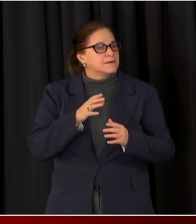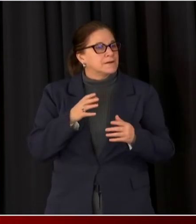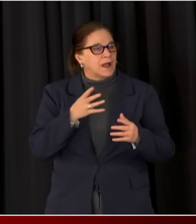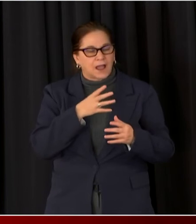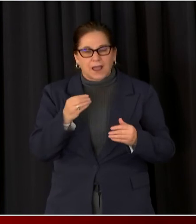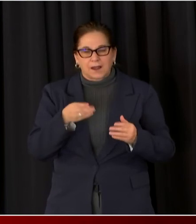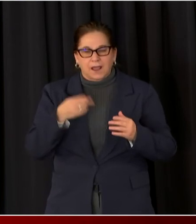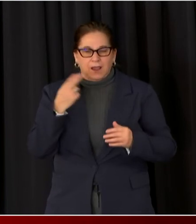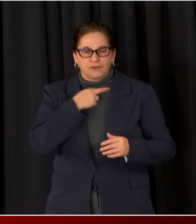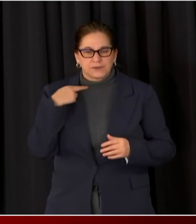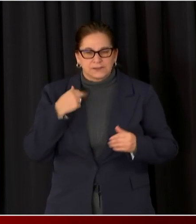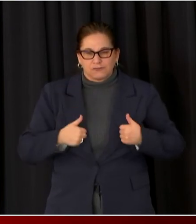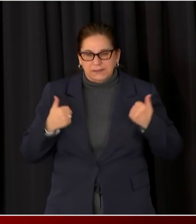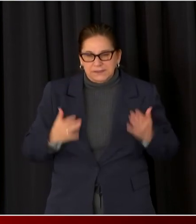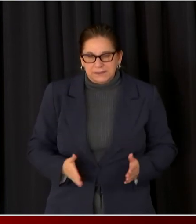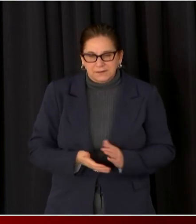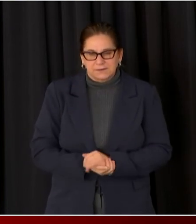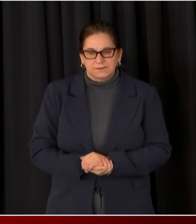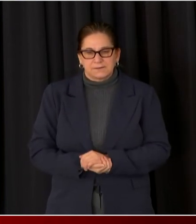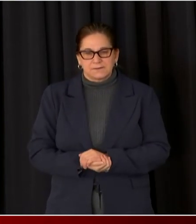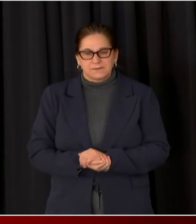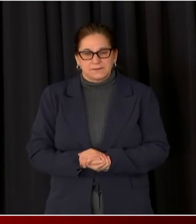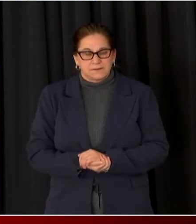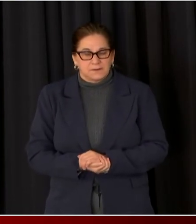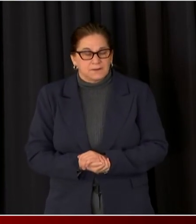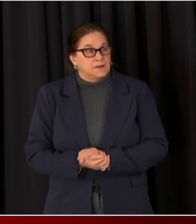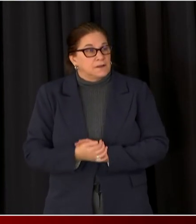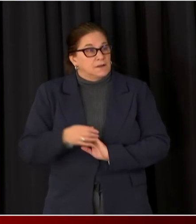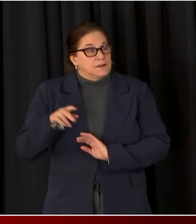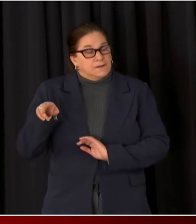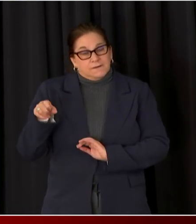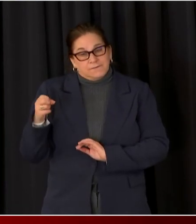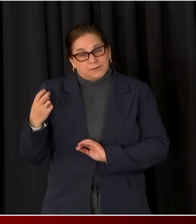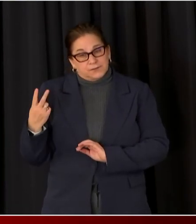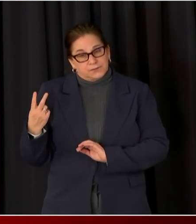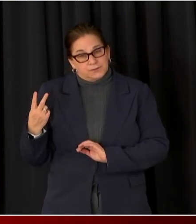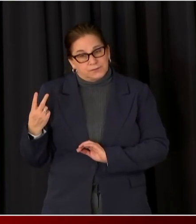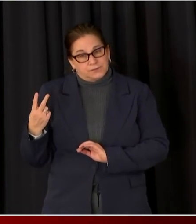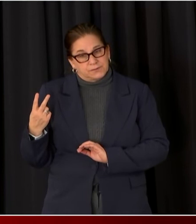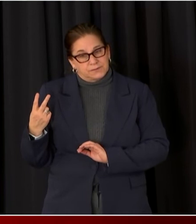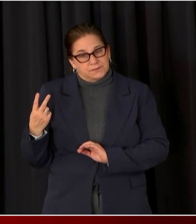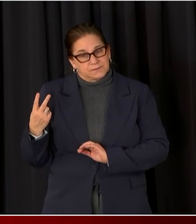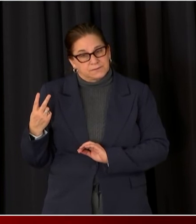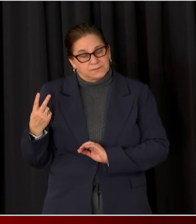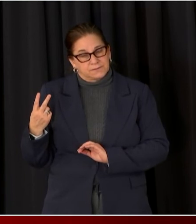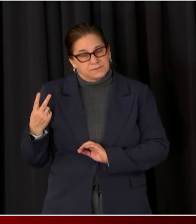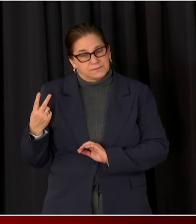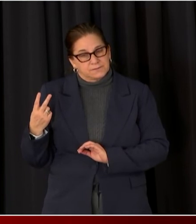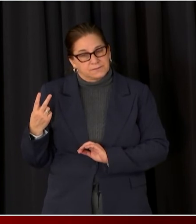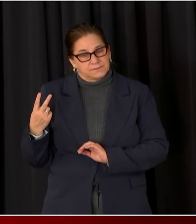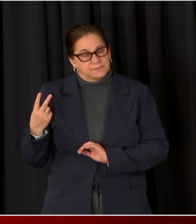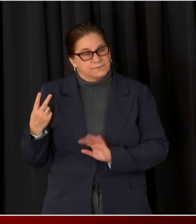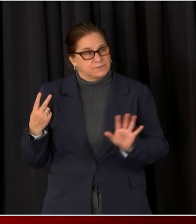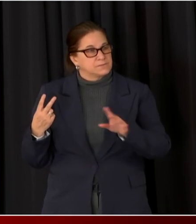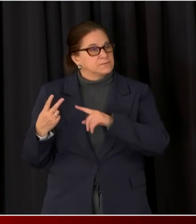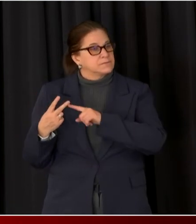phase does not have to be fully vaccinated before we move on to the next phase. We will take into consideration factors such